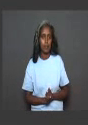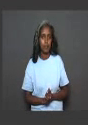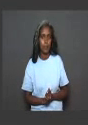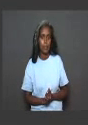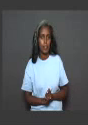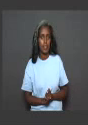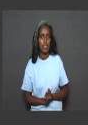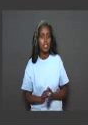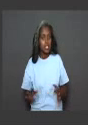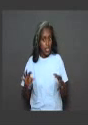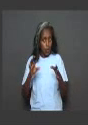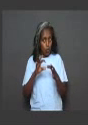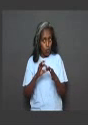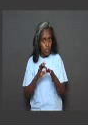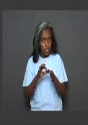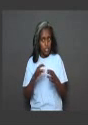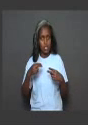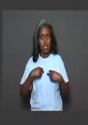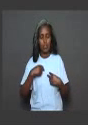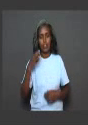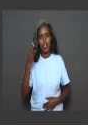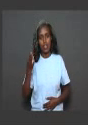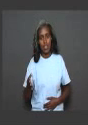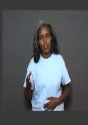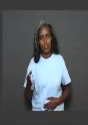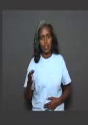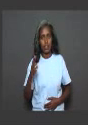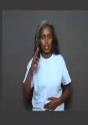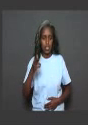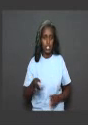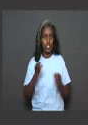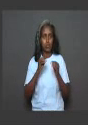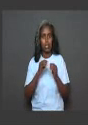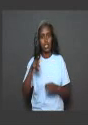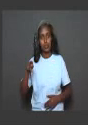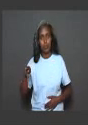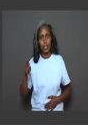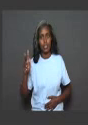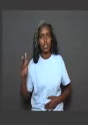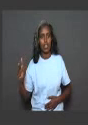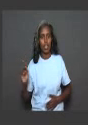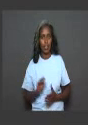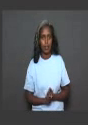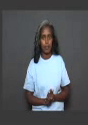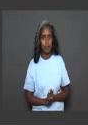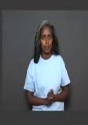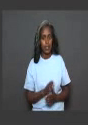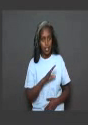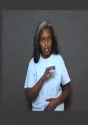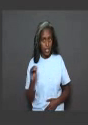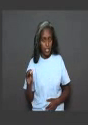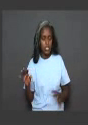Since the coordinates of F are h plus pk, and